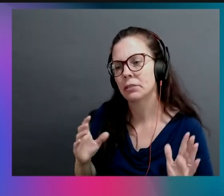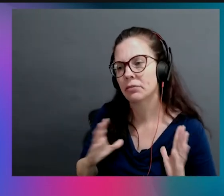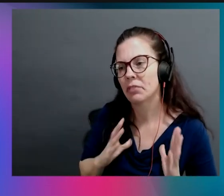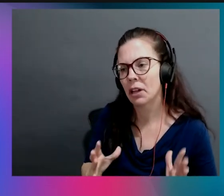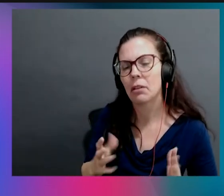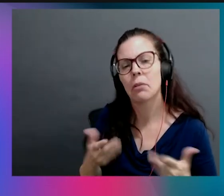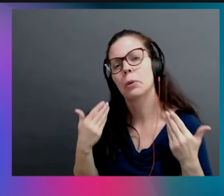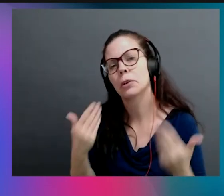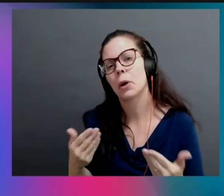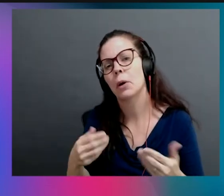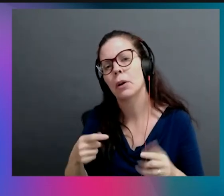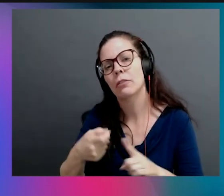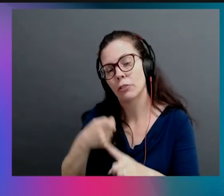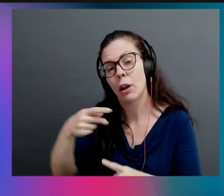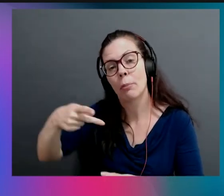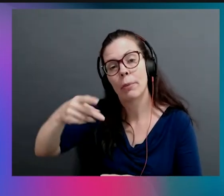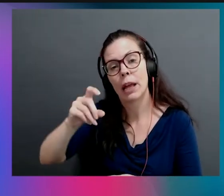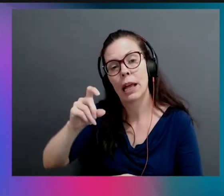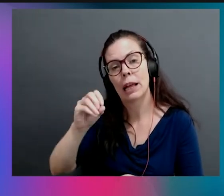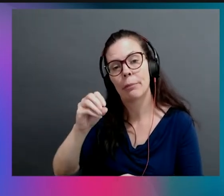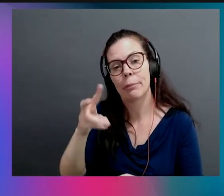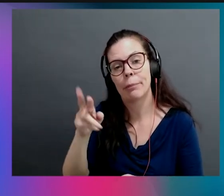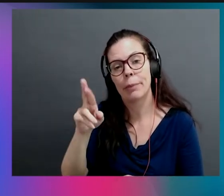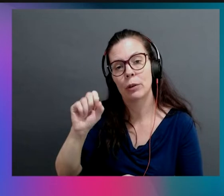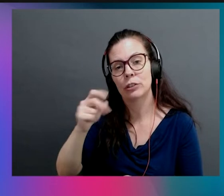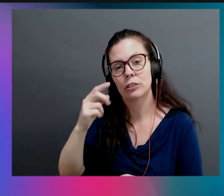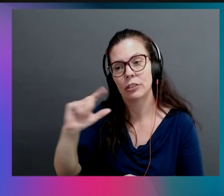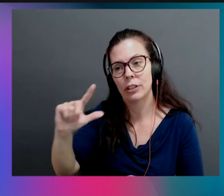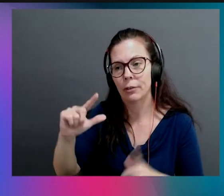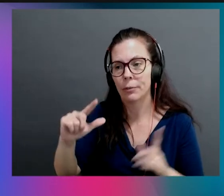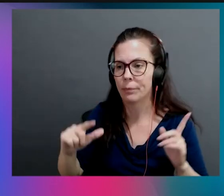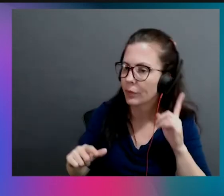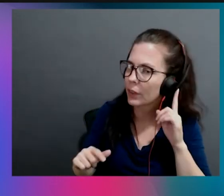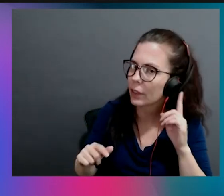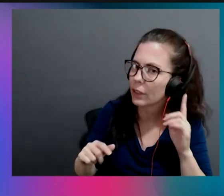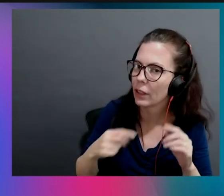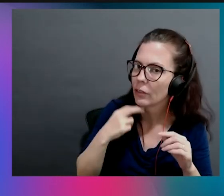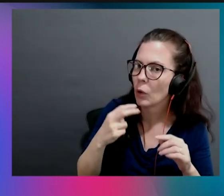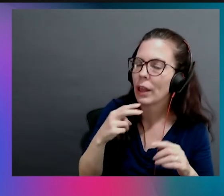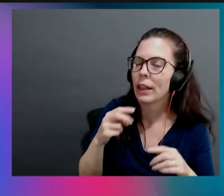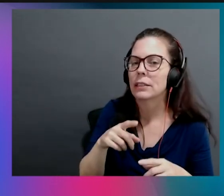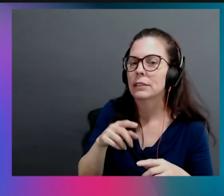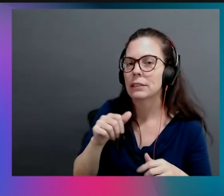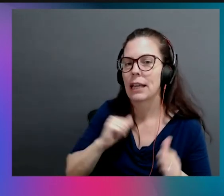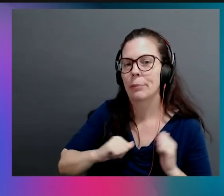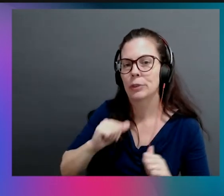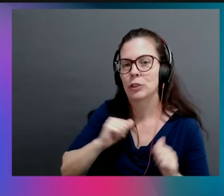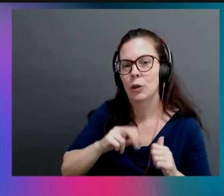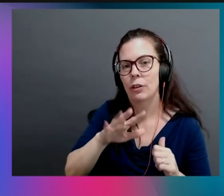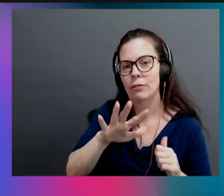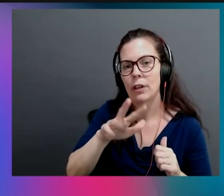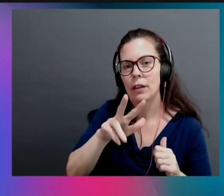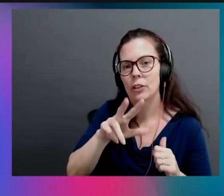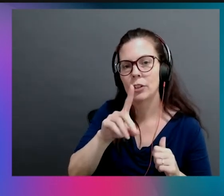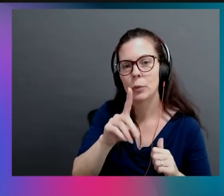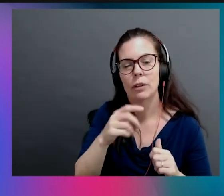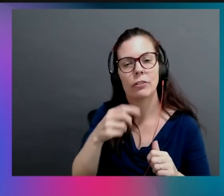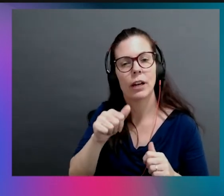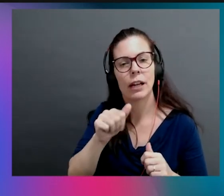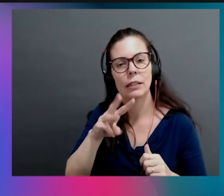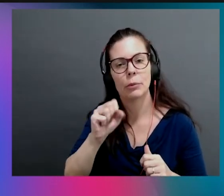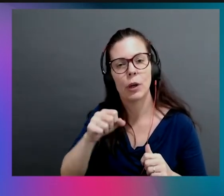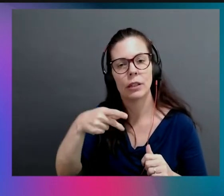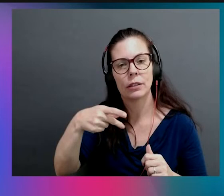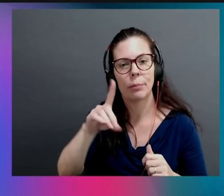it from PowerShell. Here we go. This is episode 531 of the AWS podcast, released on June Nice. 19th, We